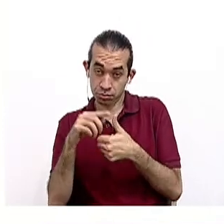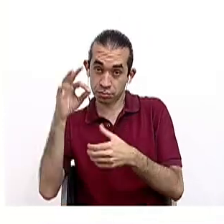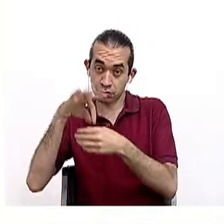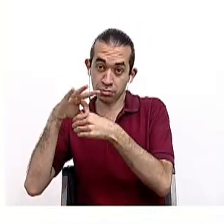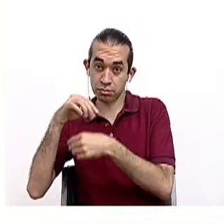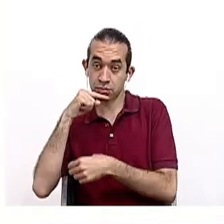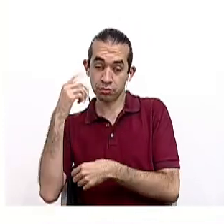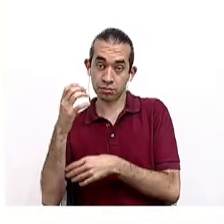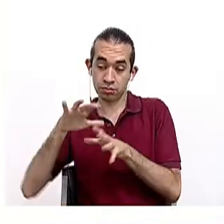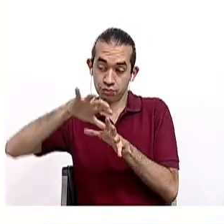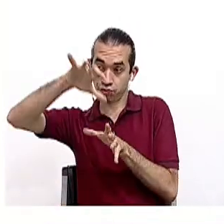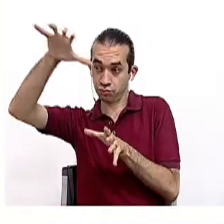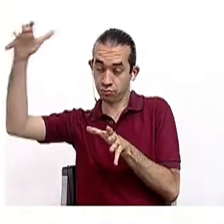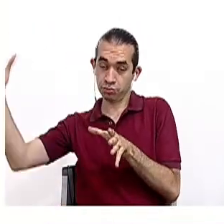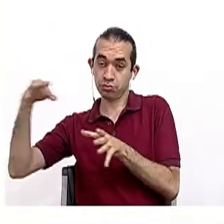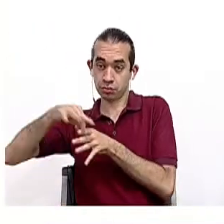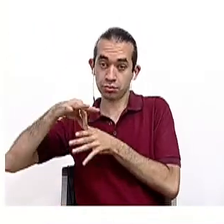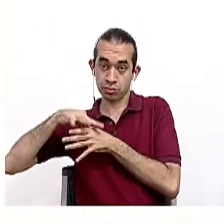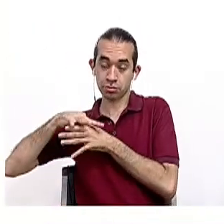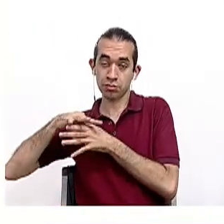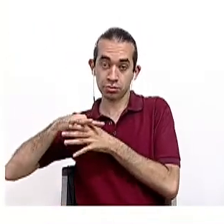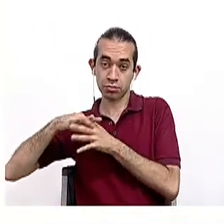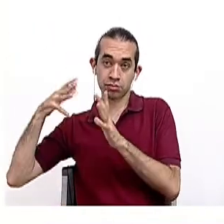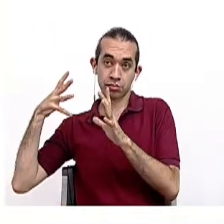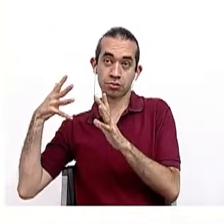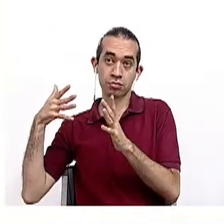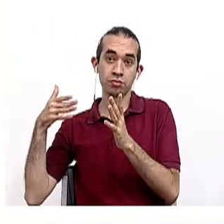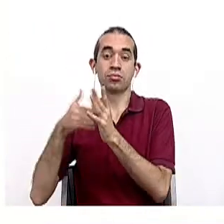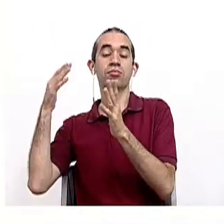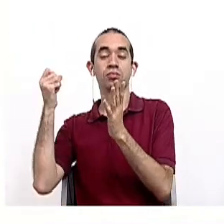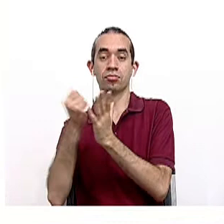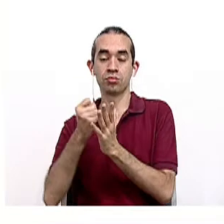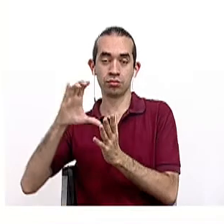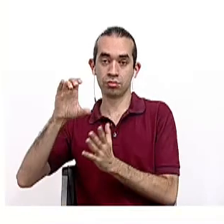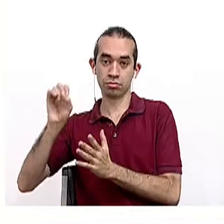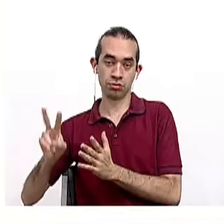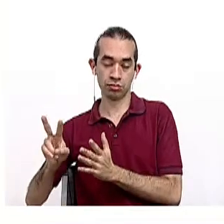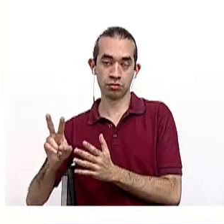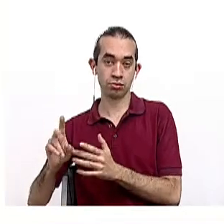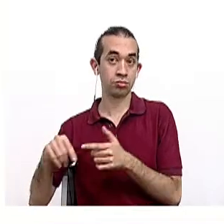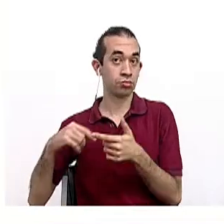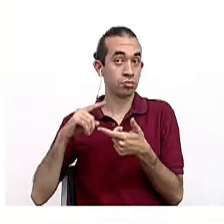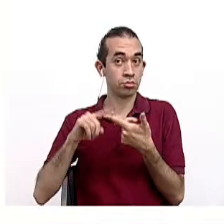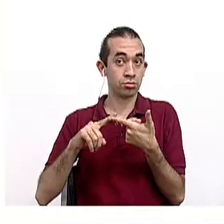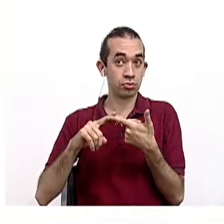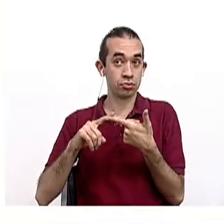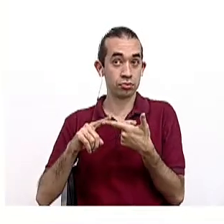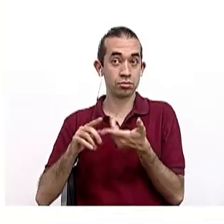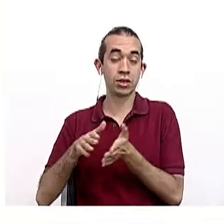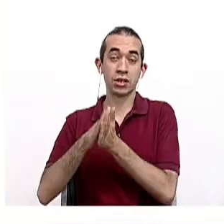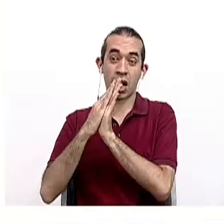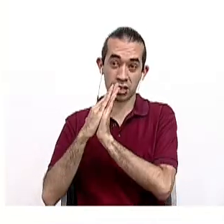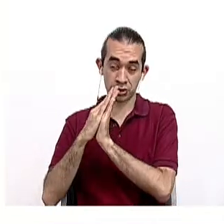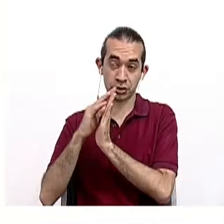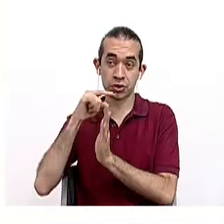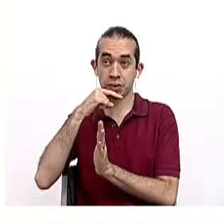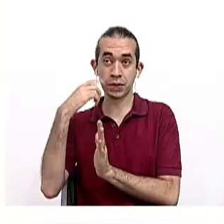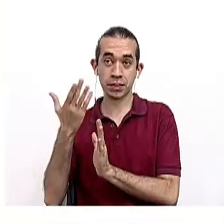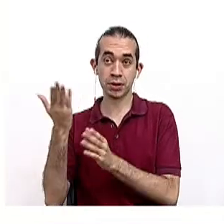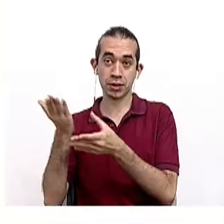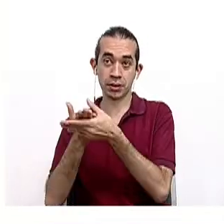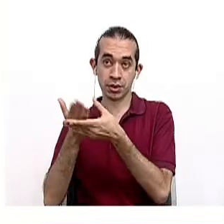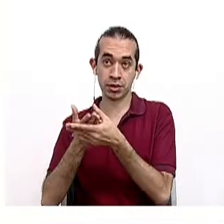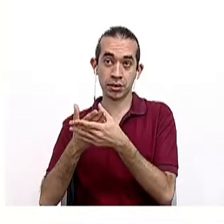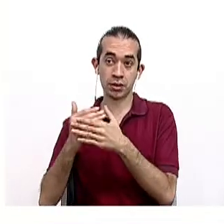in greenhouses that cause a high footprint or carbon footprint? Sandwiches made with tomatoes